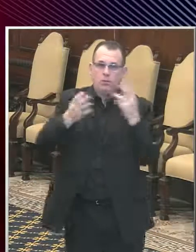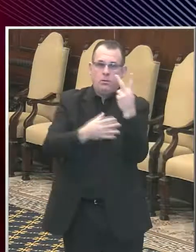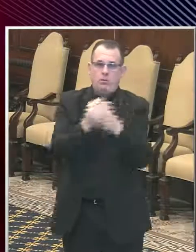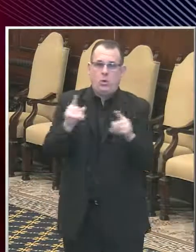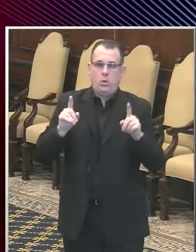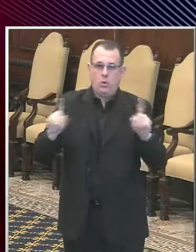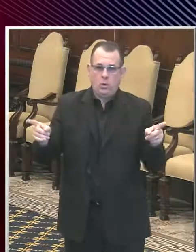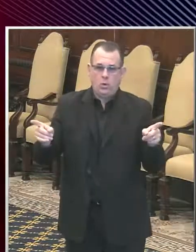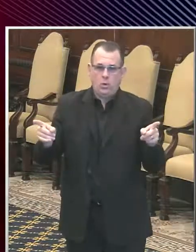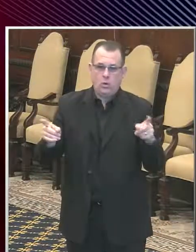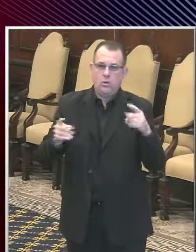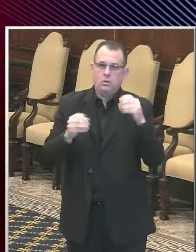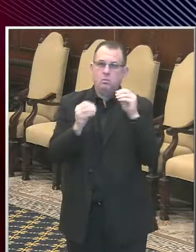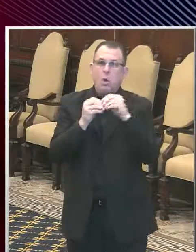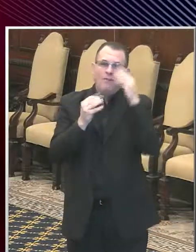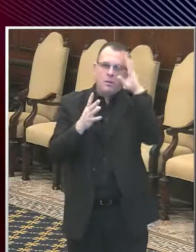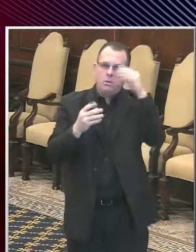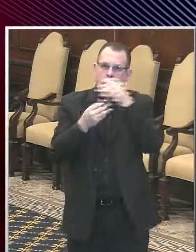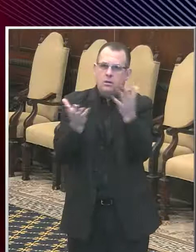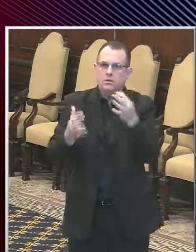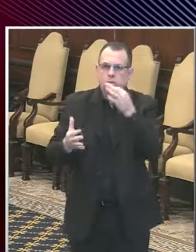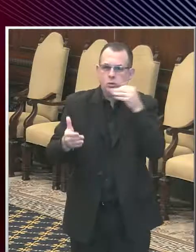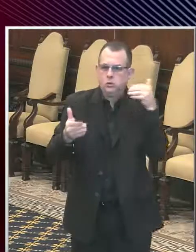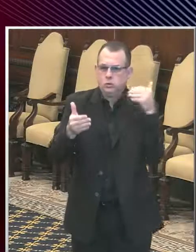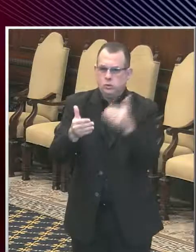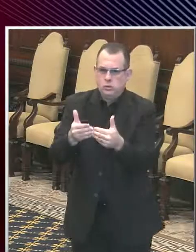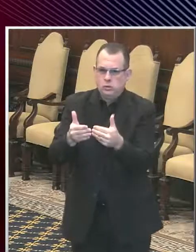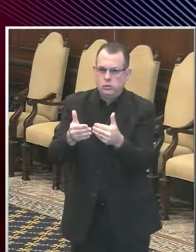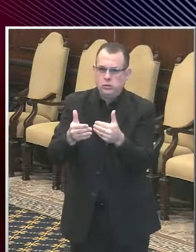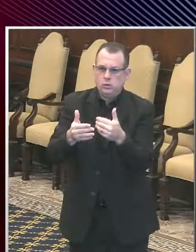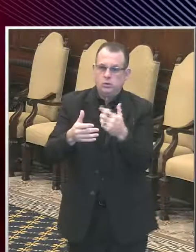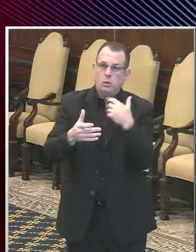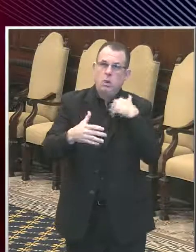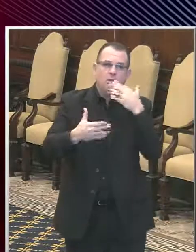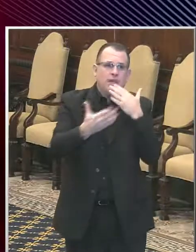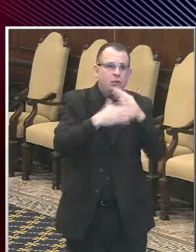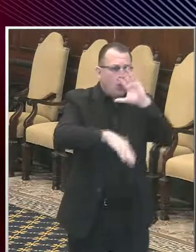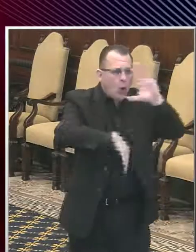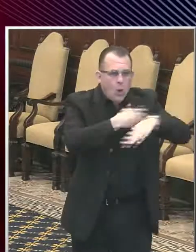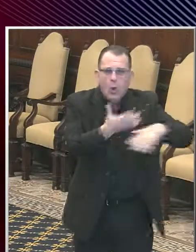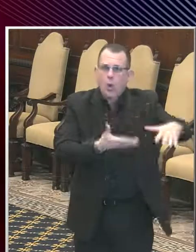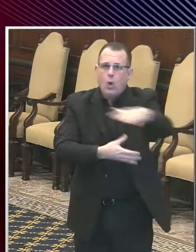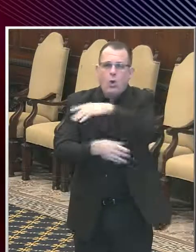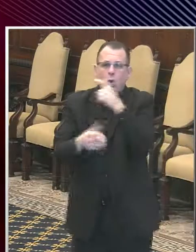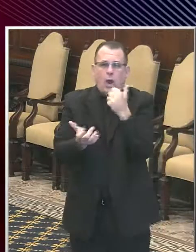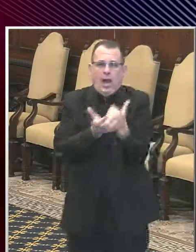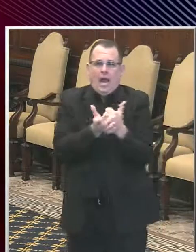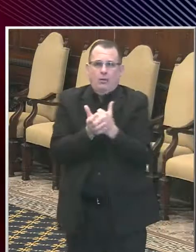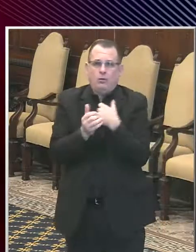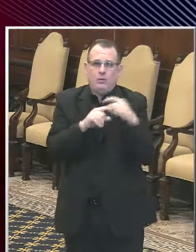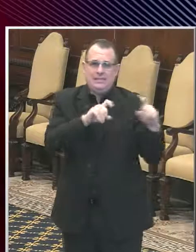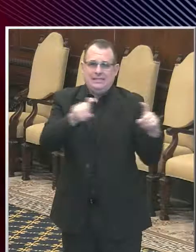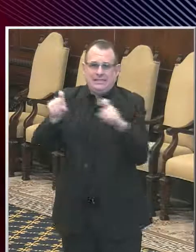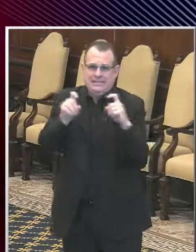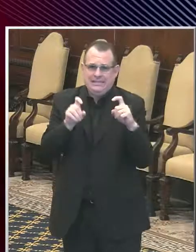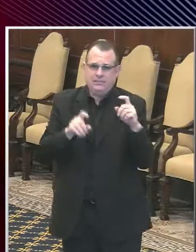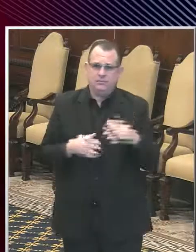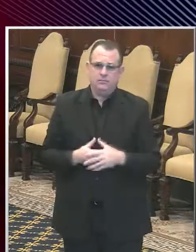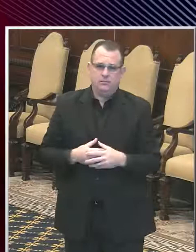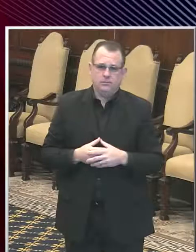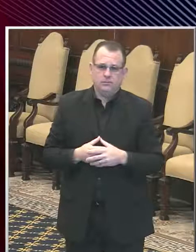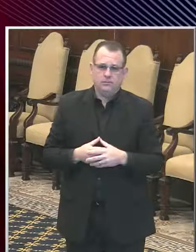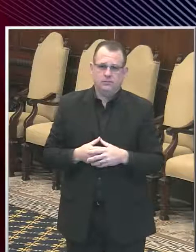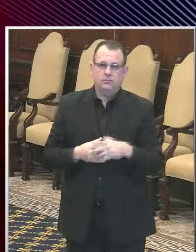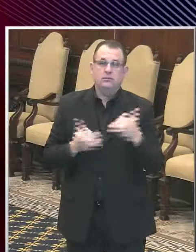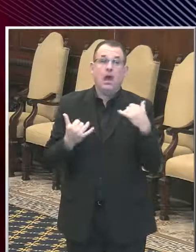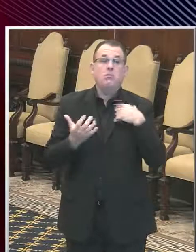all those who have been involved in making this huge expansion of testing a reality. I also want to provide an update on Septum. We thank